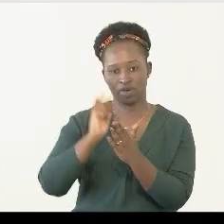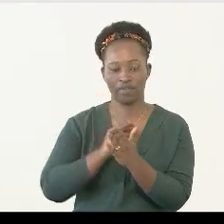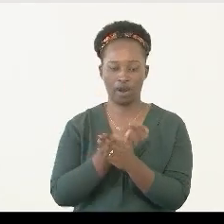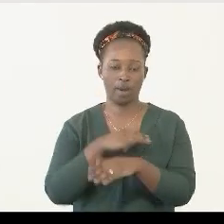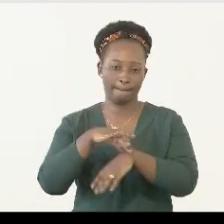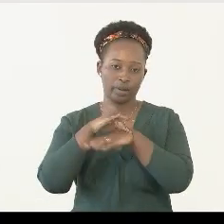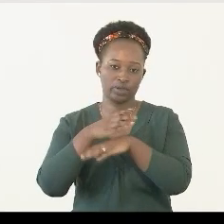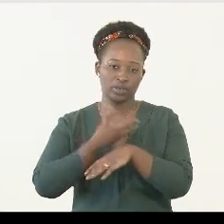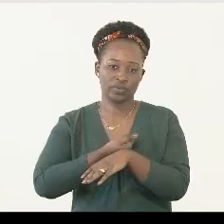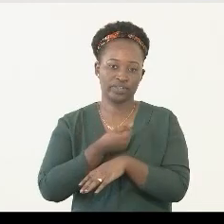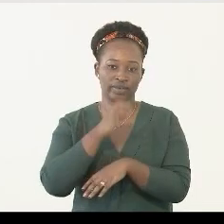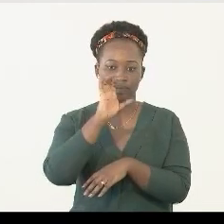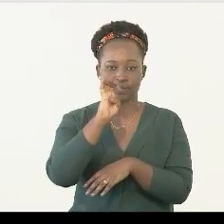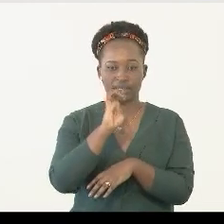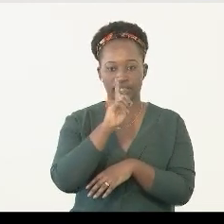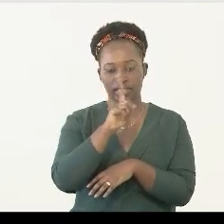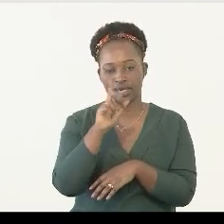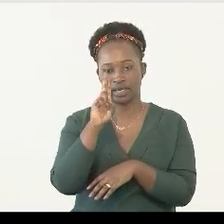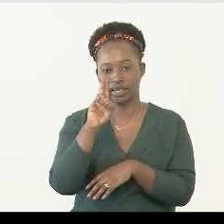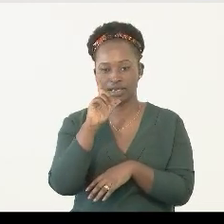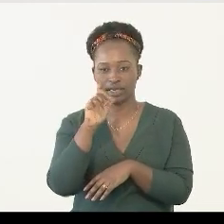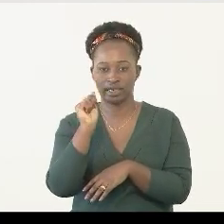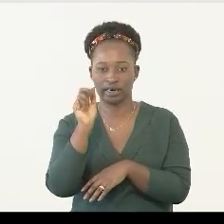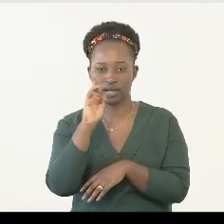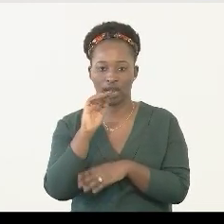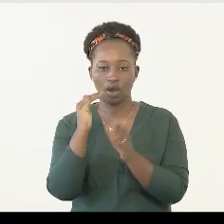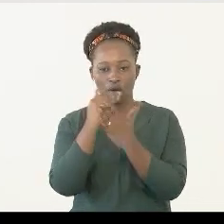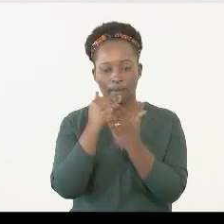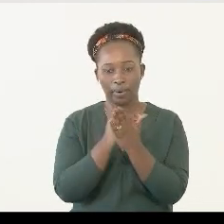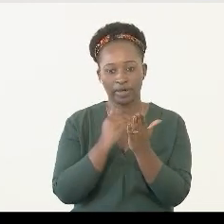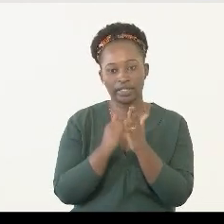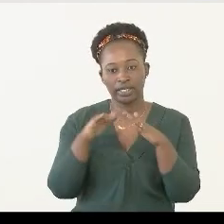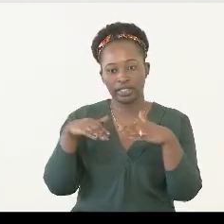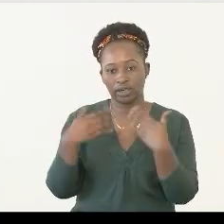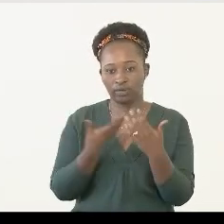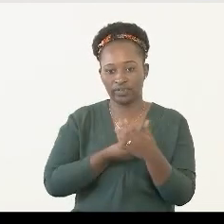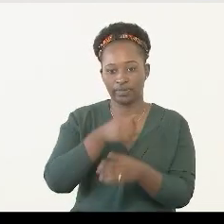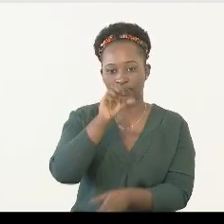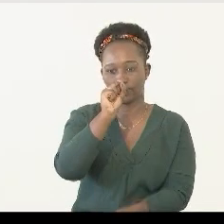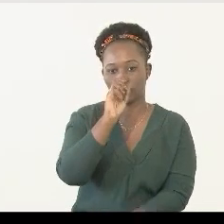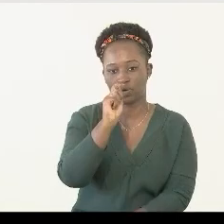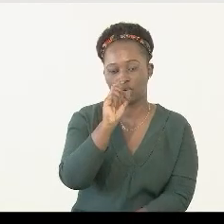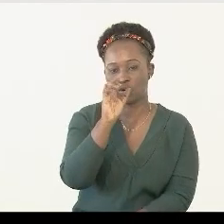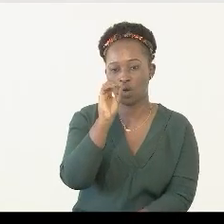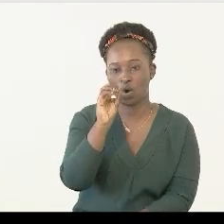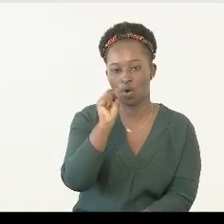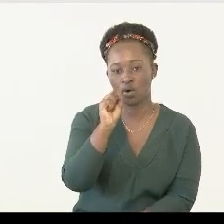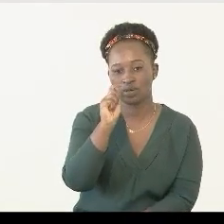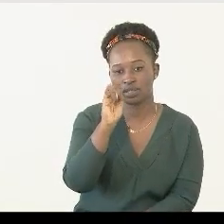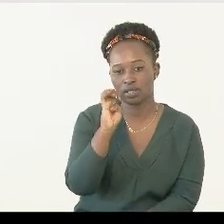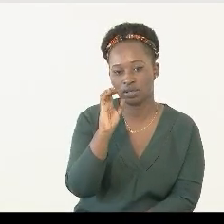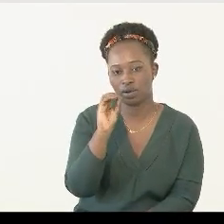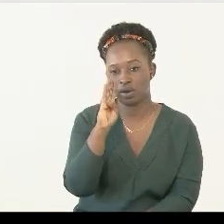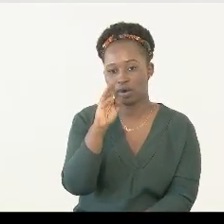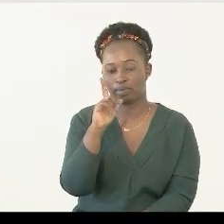components or cells within our bones. We have what we call osteoblasts, we have what we call osteoclasts, we